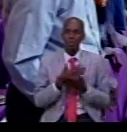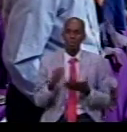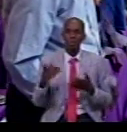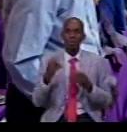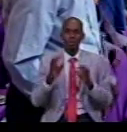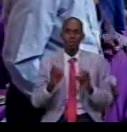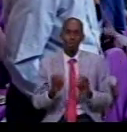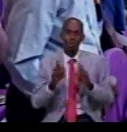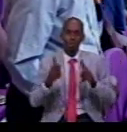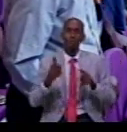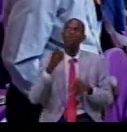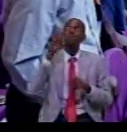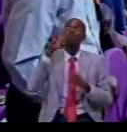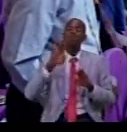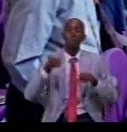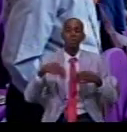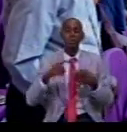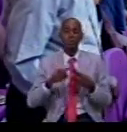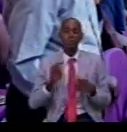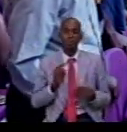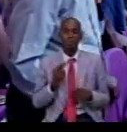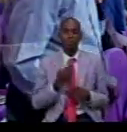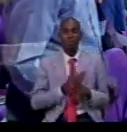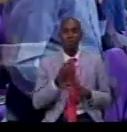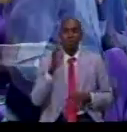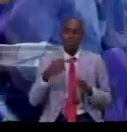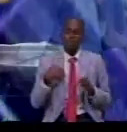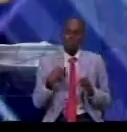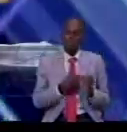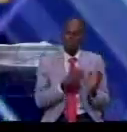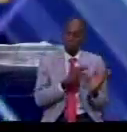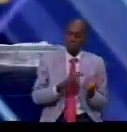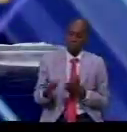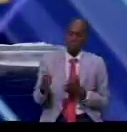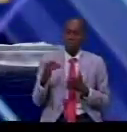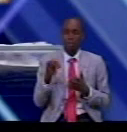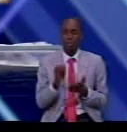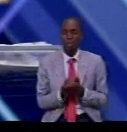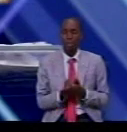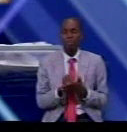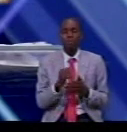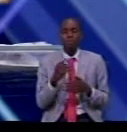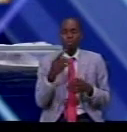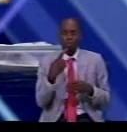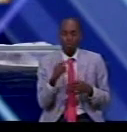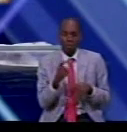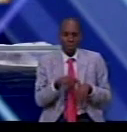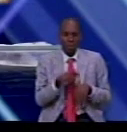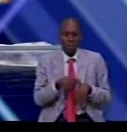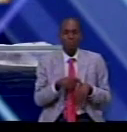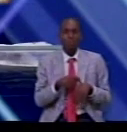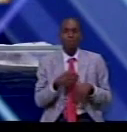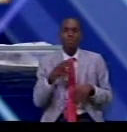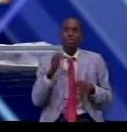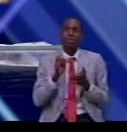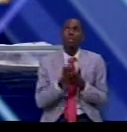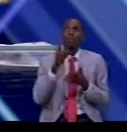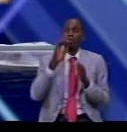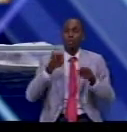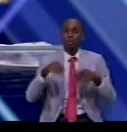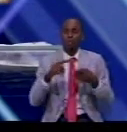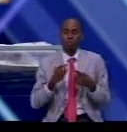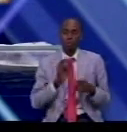if we neglect the privilege God has given to us, if we neglect the opportunities we have, if we neglect the opportunity of making amends,